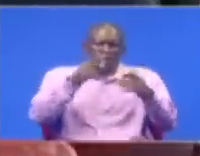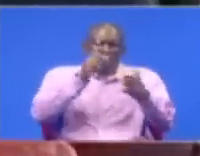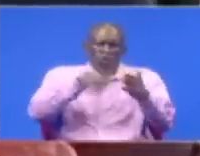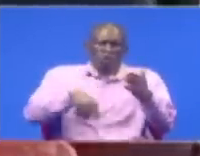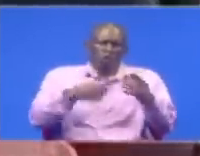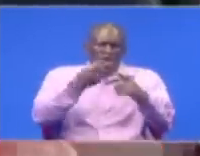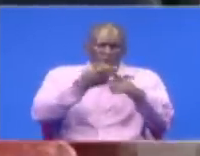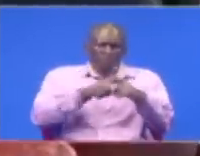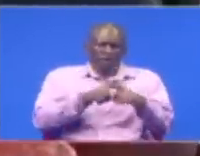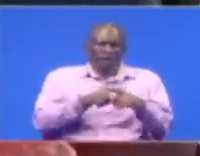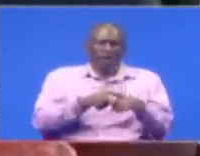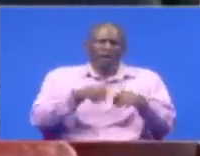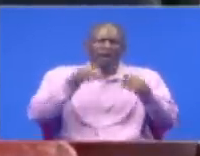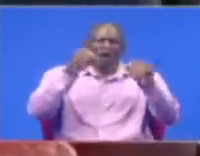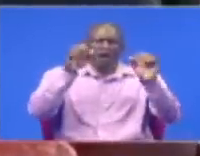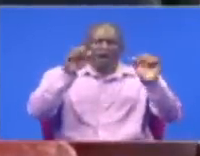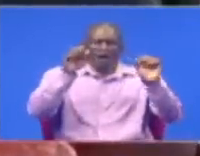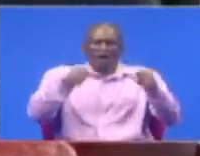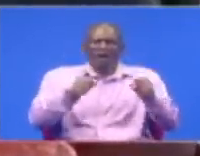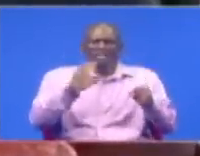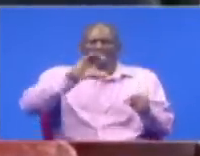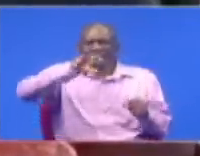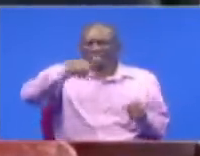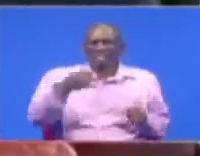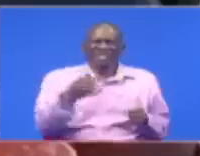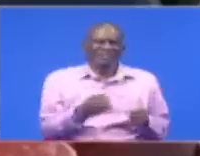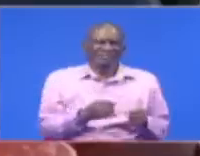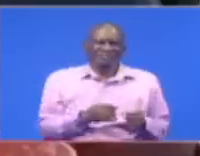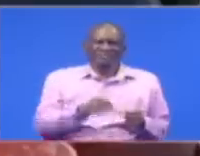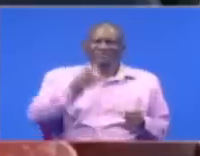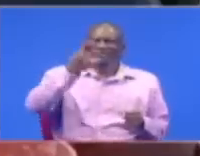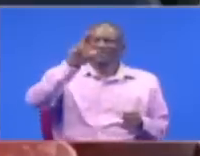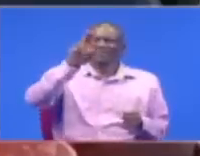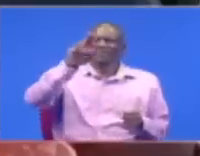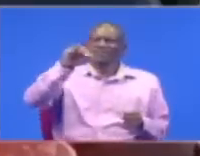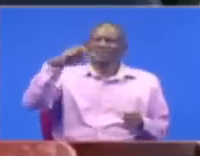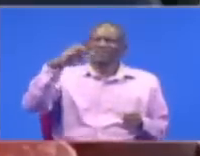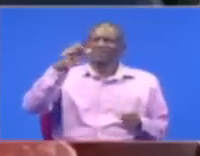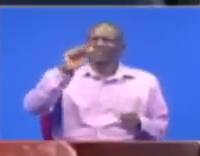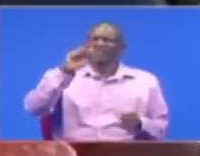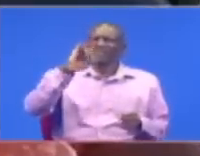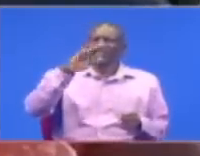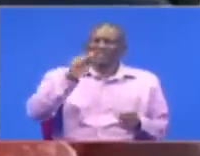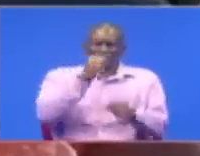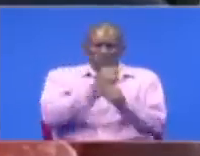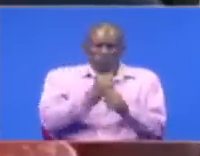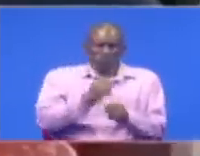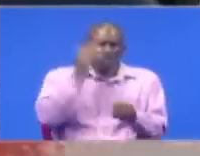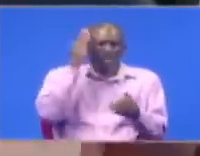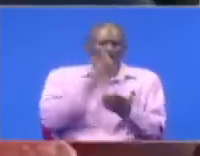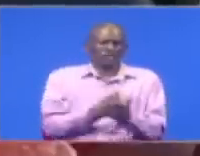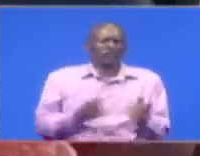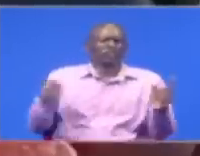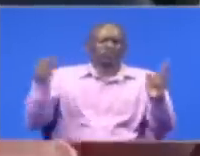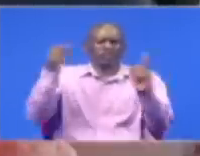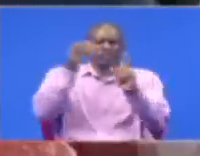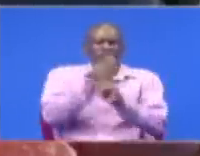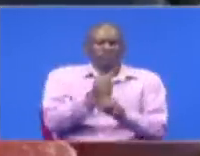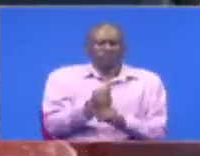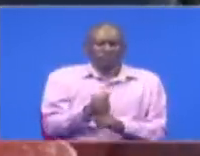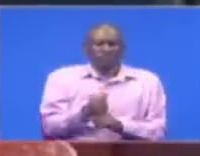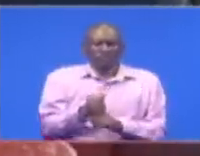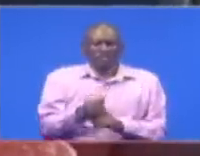What then would Chief Justice Ngatia do to actually achieve